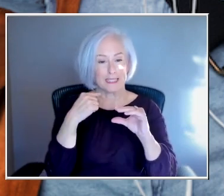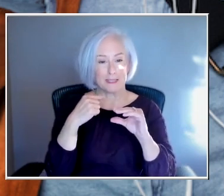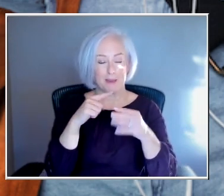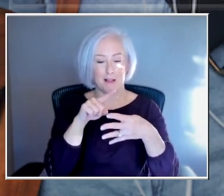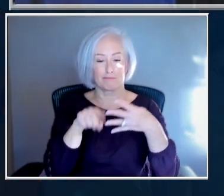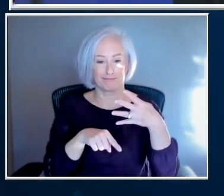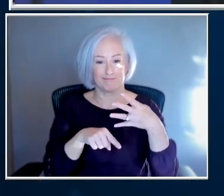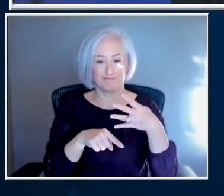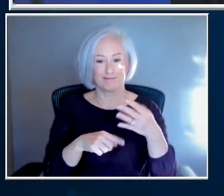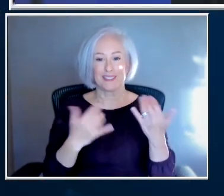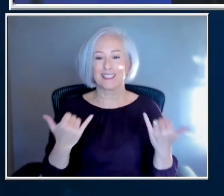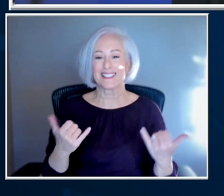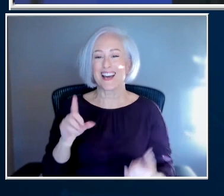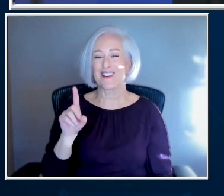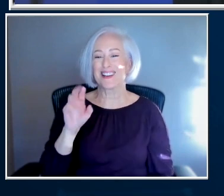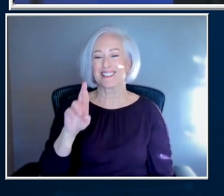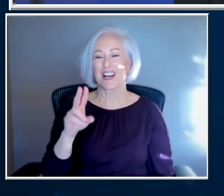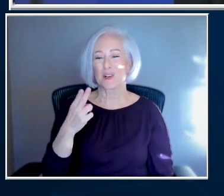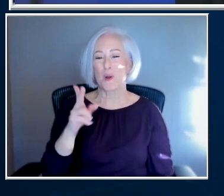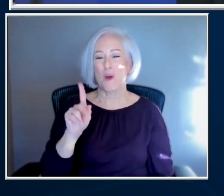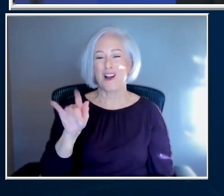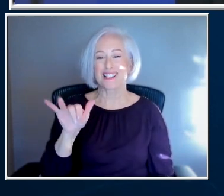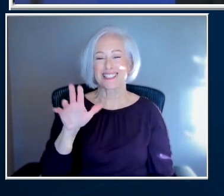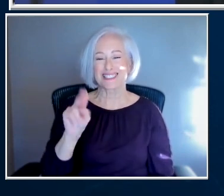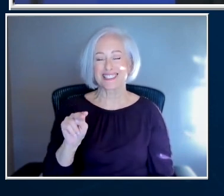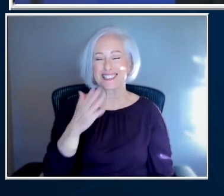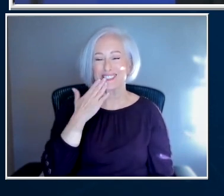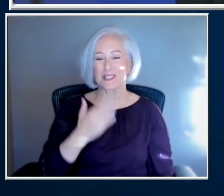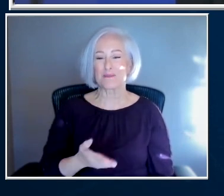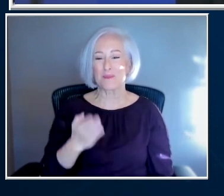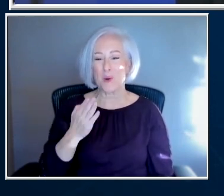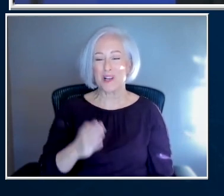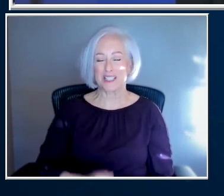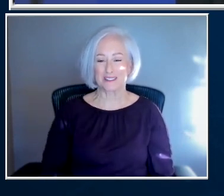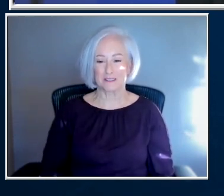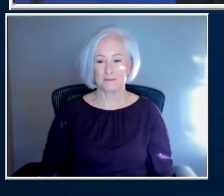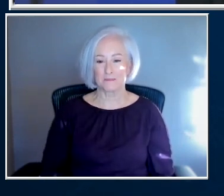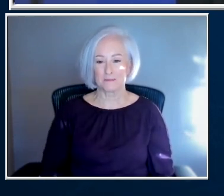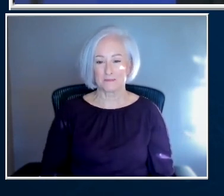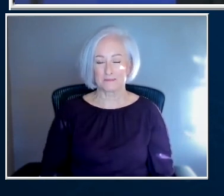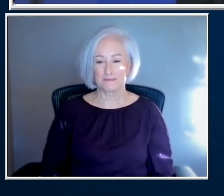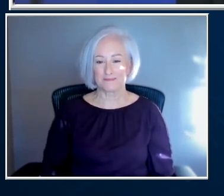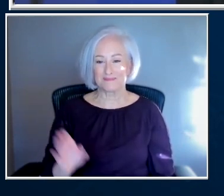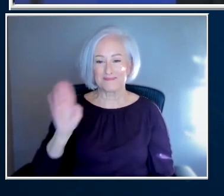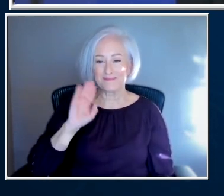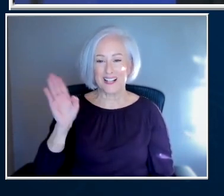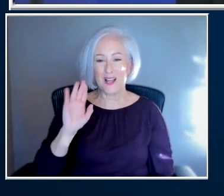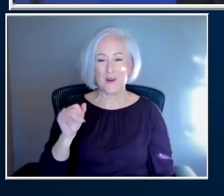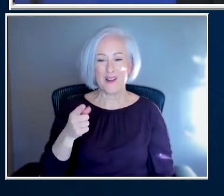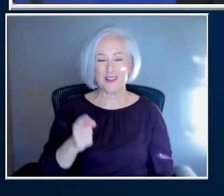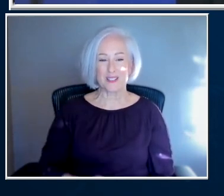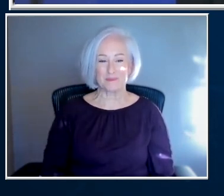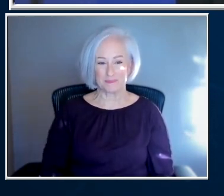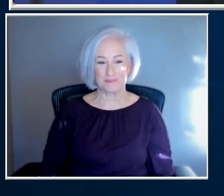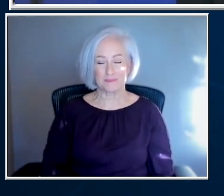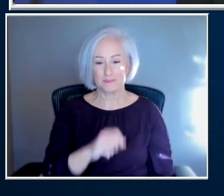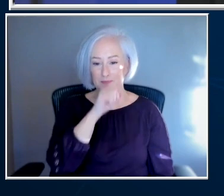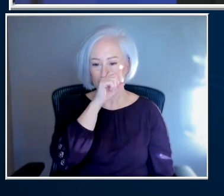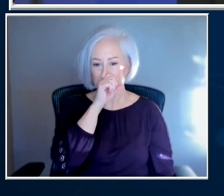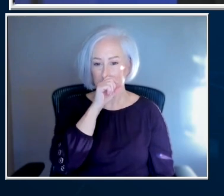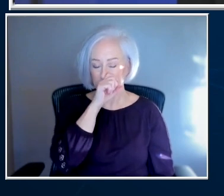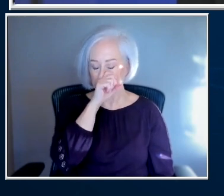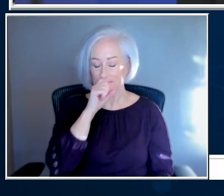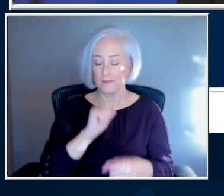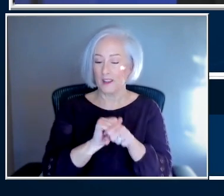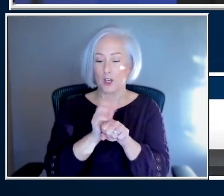check in with Dr. Dana Hawkinson on this Friday. Good morning. Hi, how's it going? Hey, good. What's the COVID count heading into the